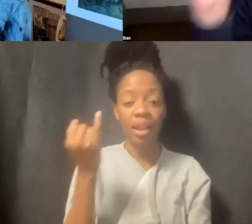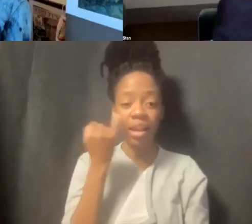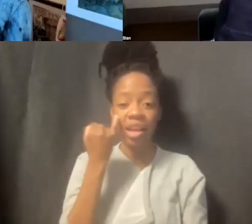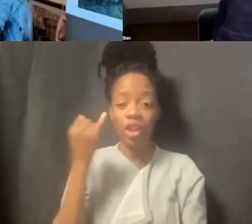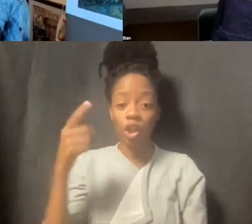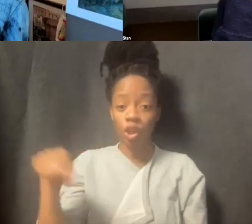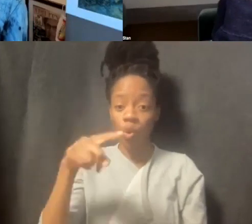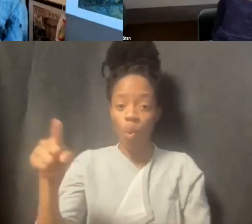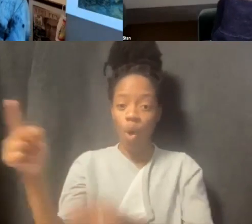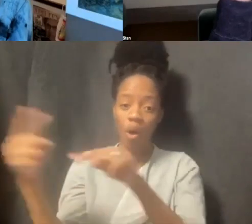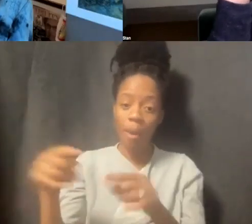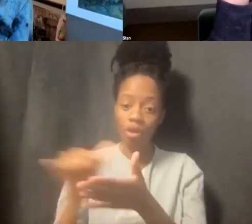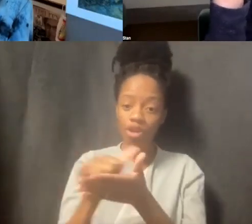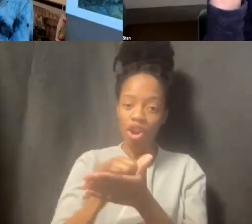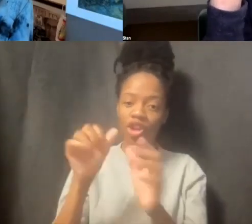what it is